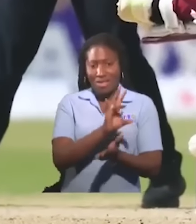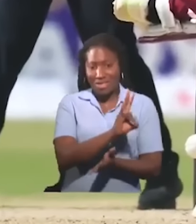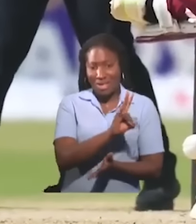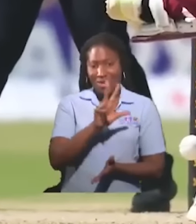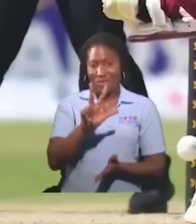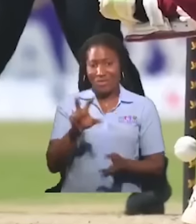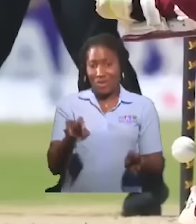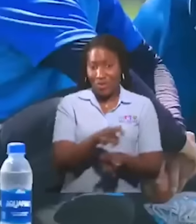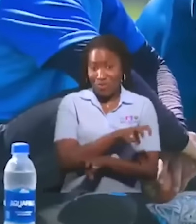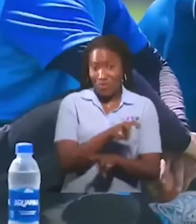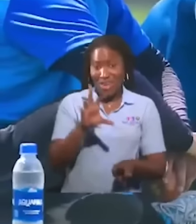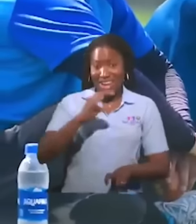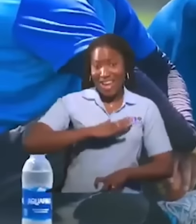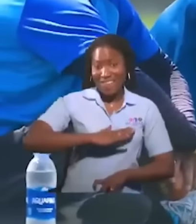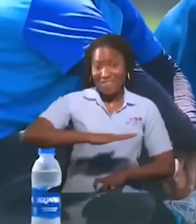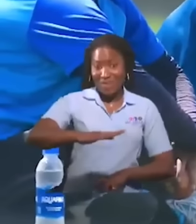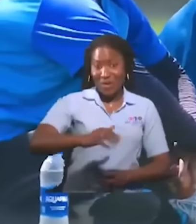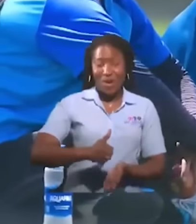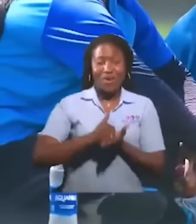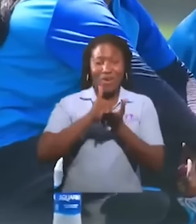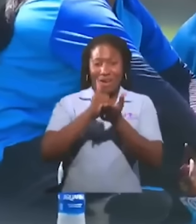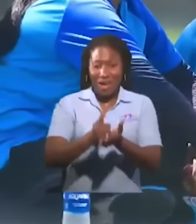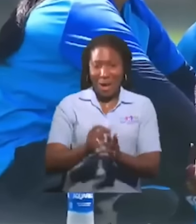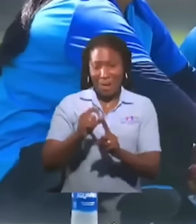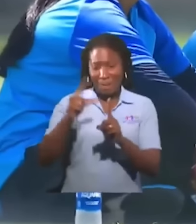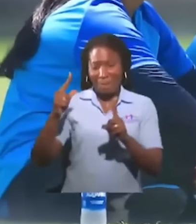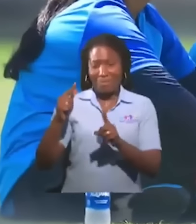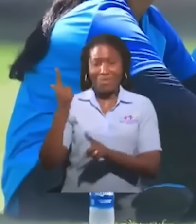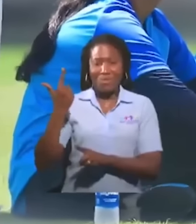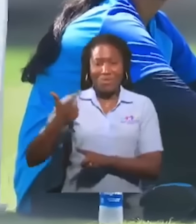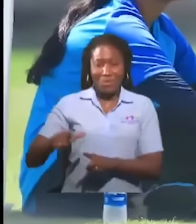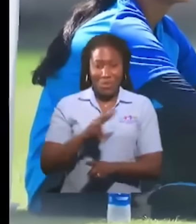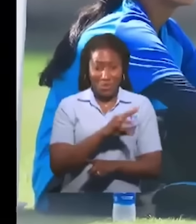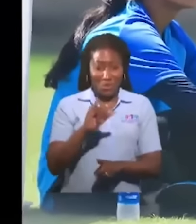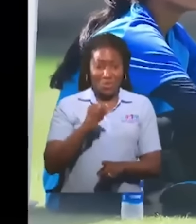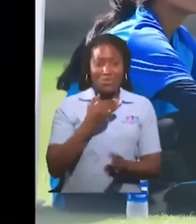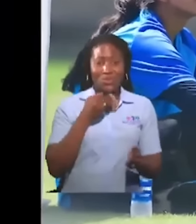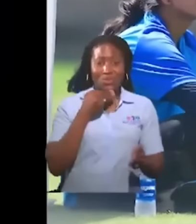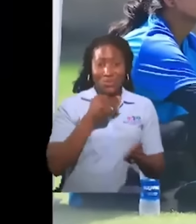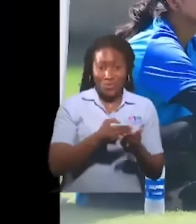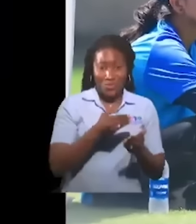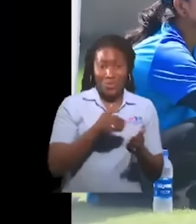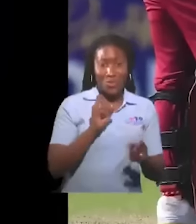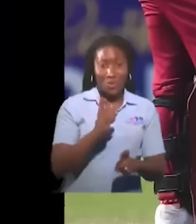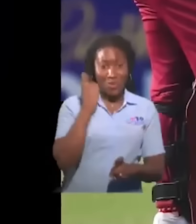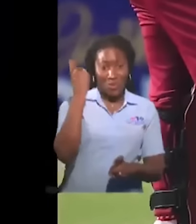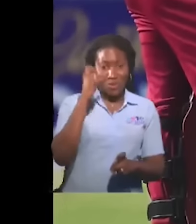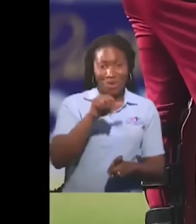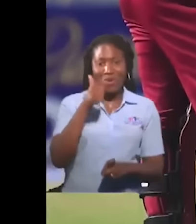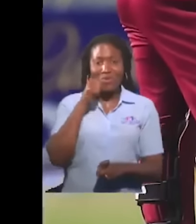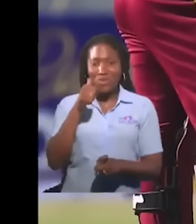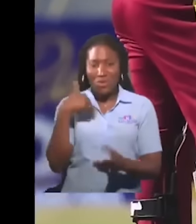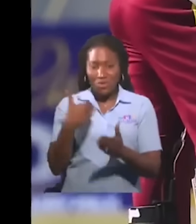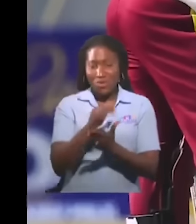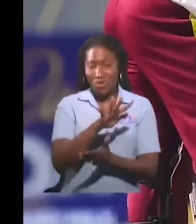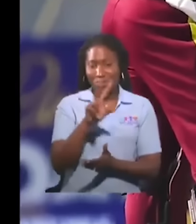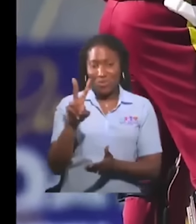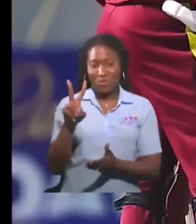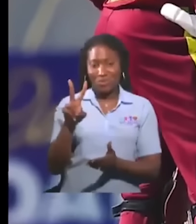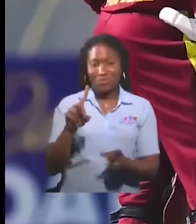73 that included 9 fours that set the tourists on their way to a series winning victory. Shameen Campbell also contributed with an innings of